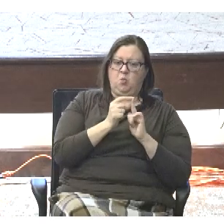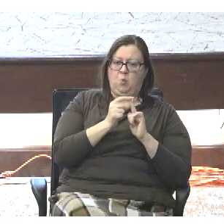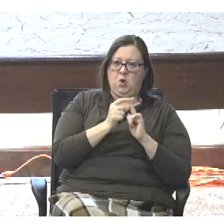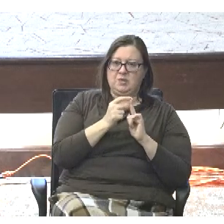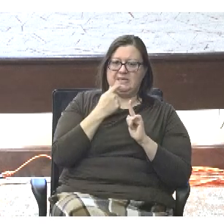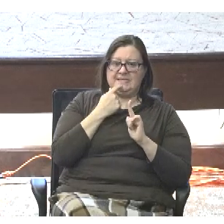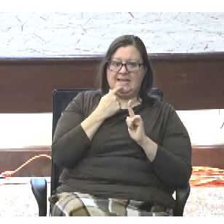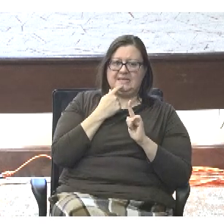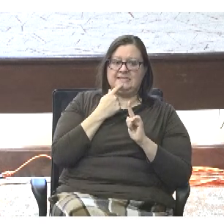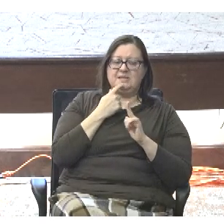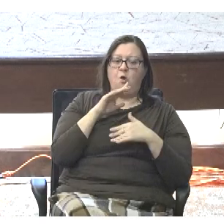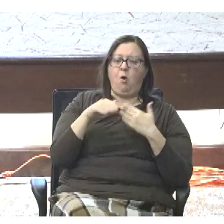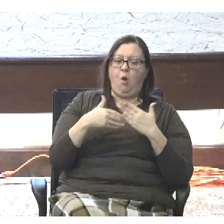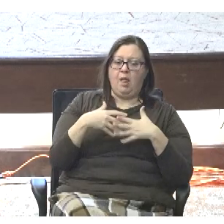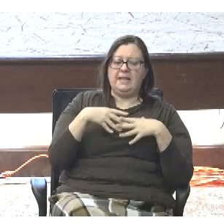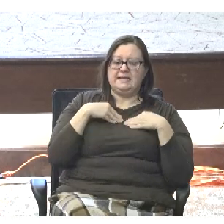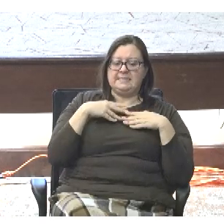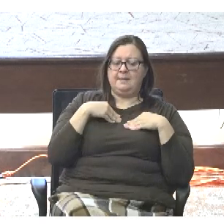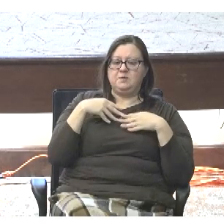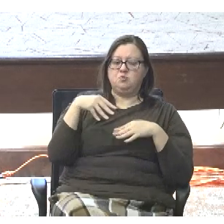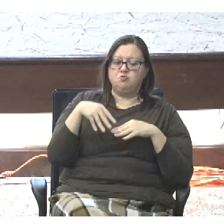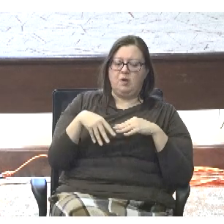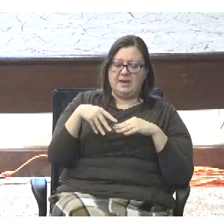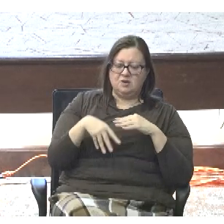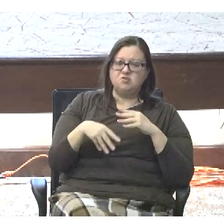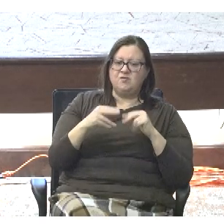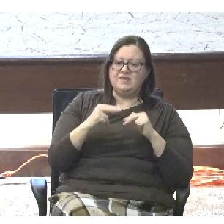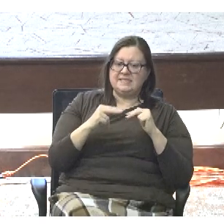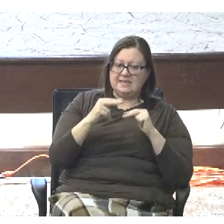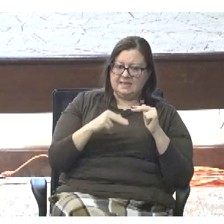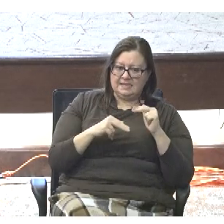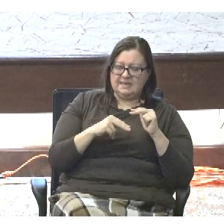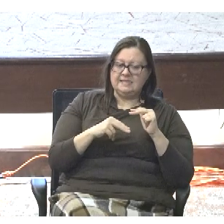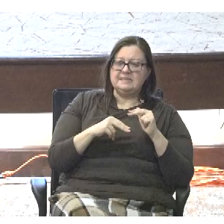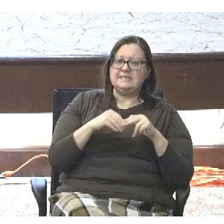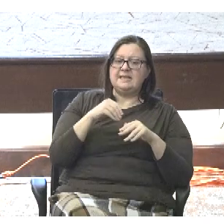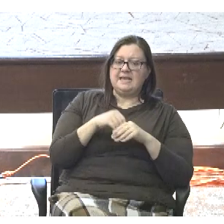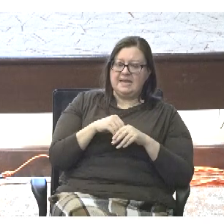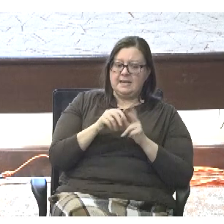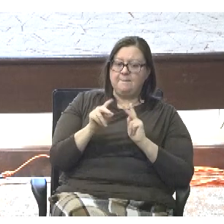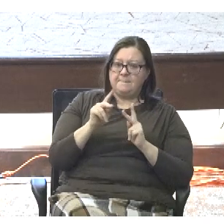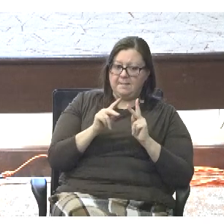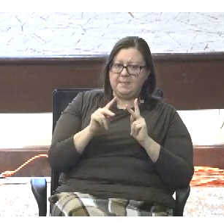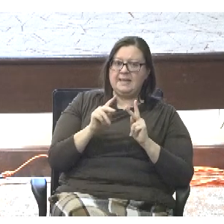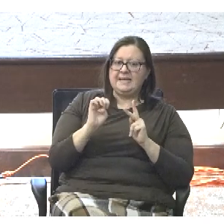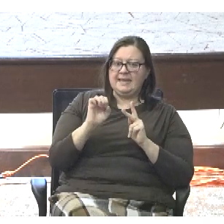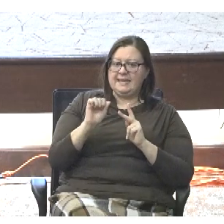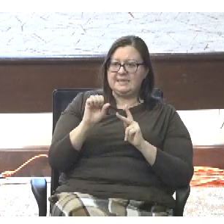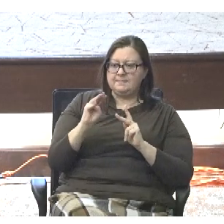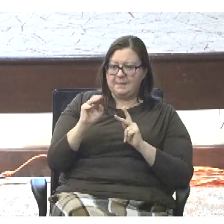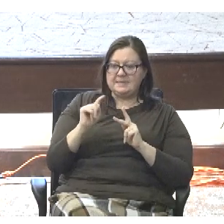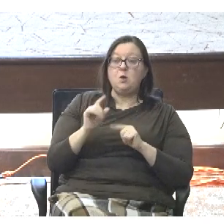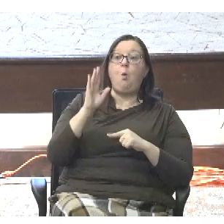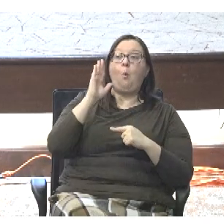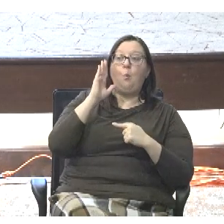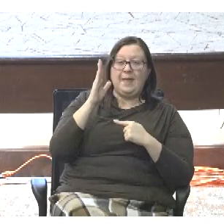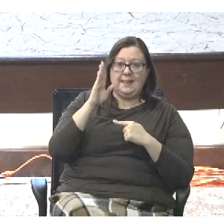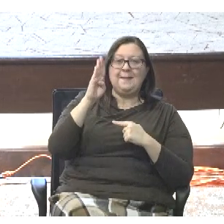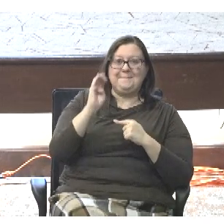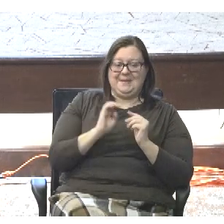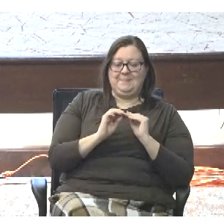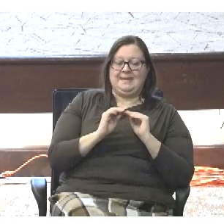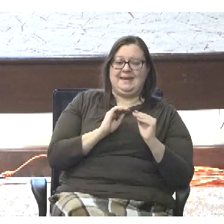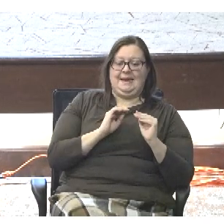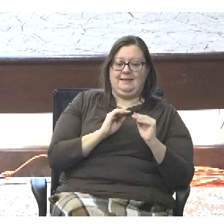says that all accepted drainage facilities serving 2 or more legal lots wholly contained within public right-of-way or easements will be maintained by the